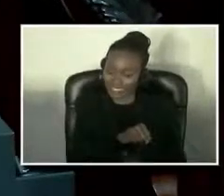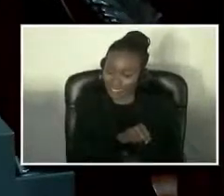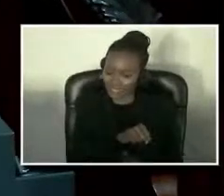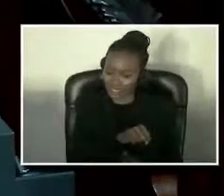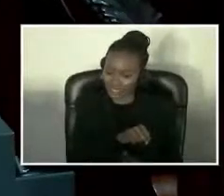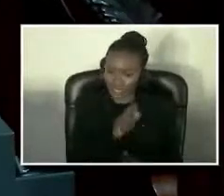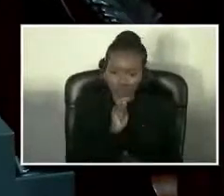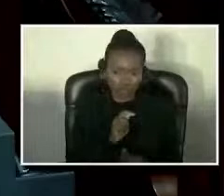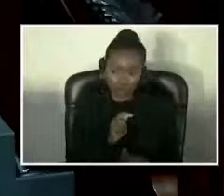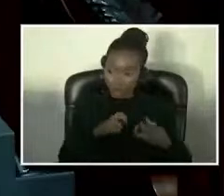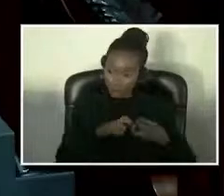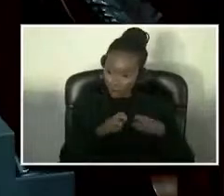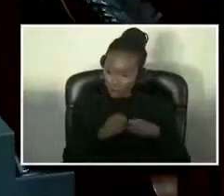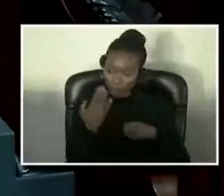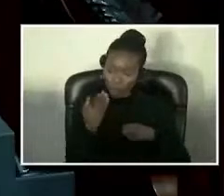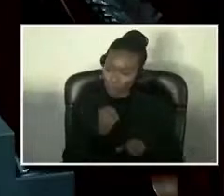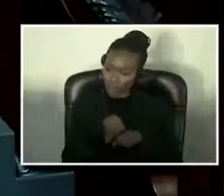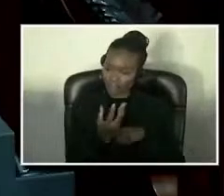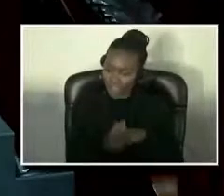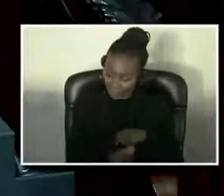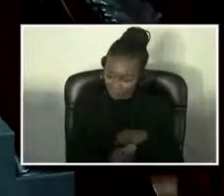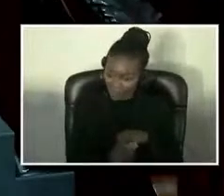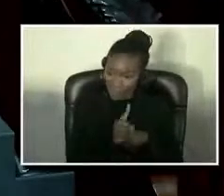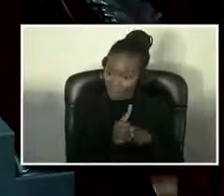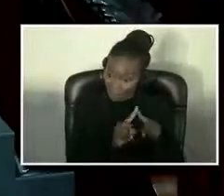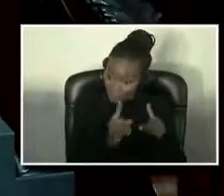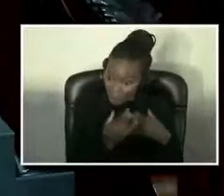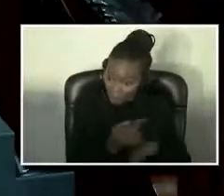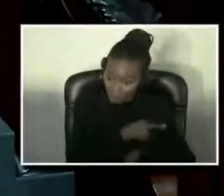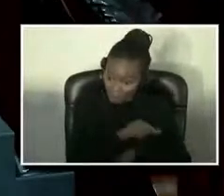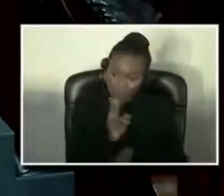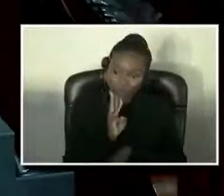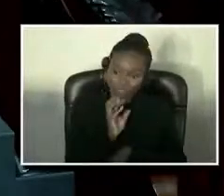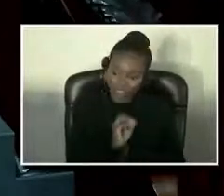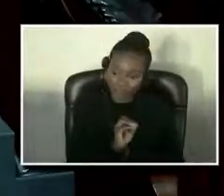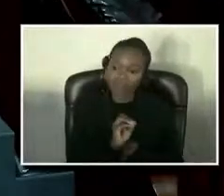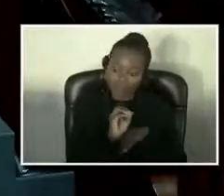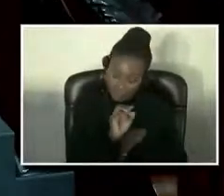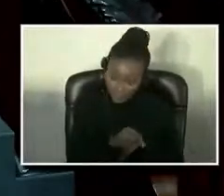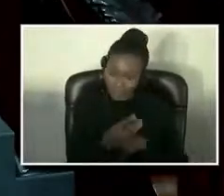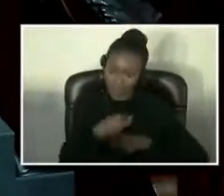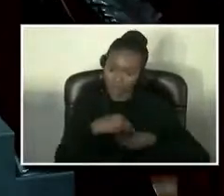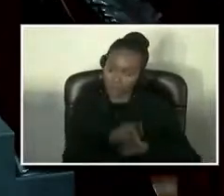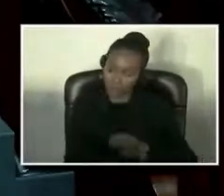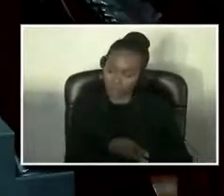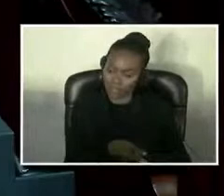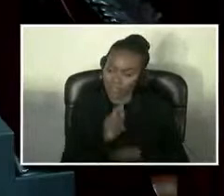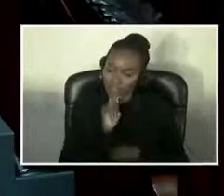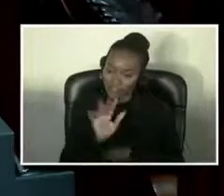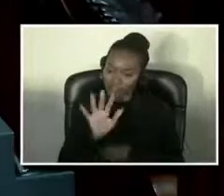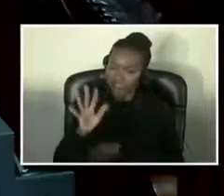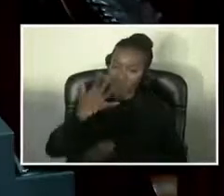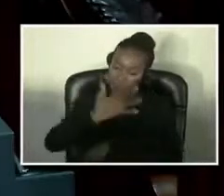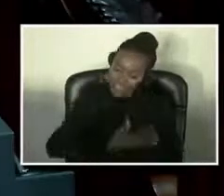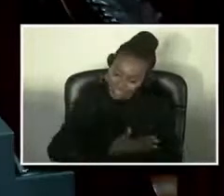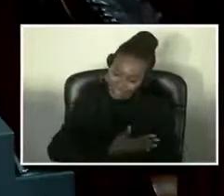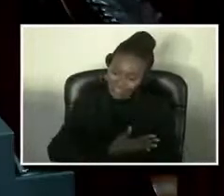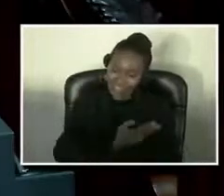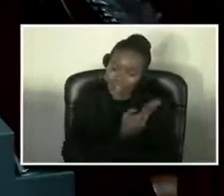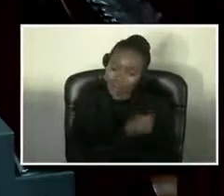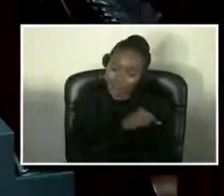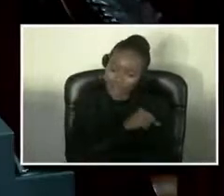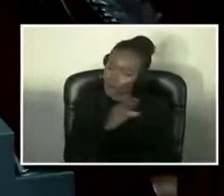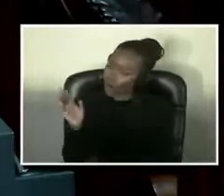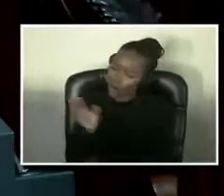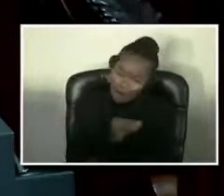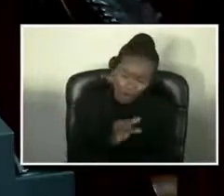have not had a problem certainly certainly for five days after the floods the hospitals did not have